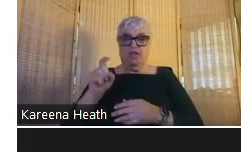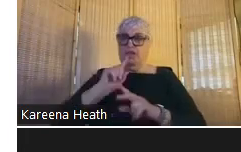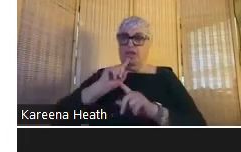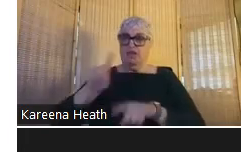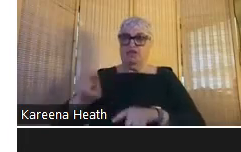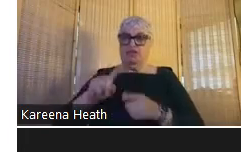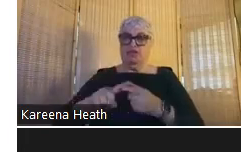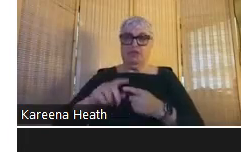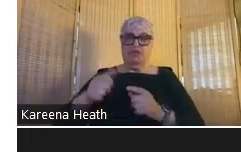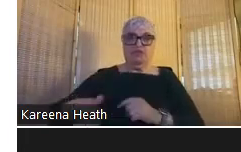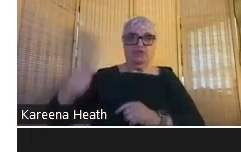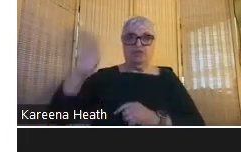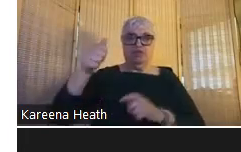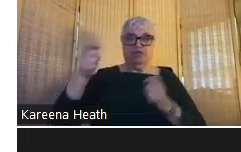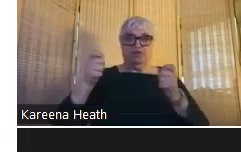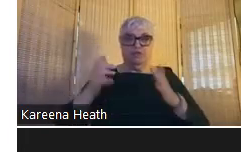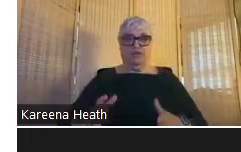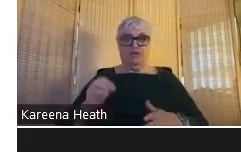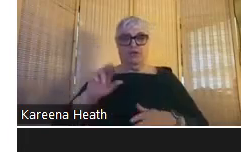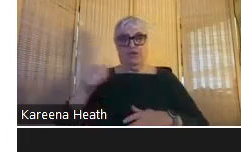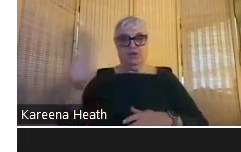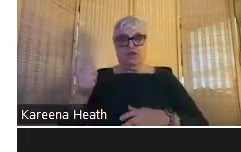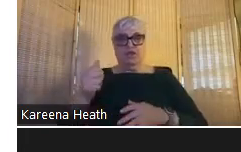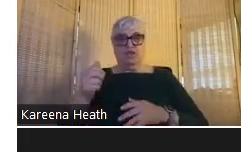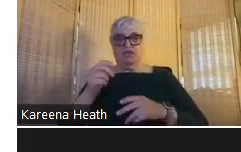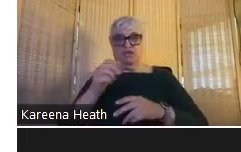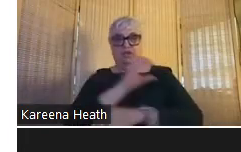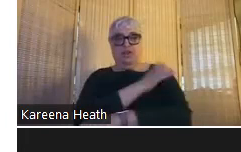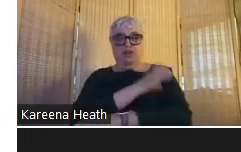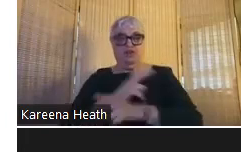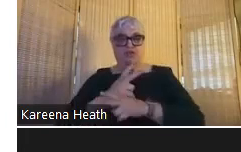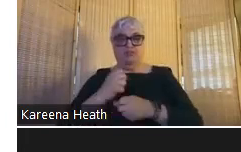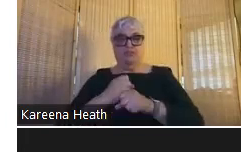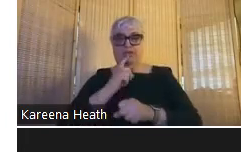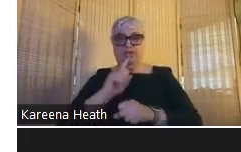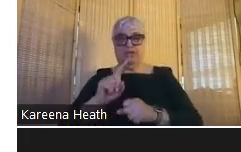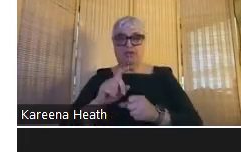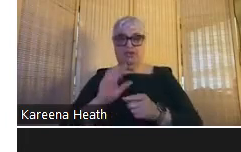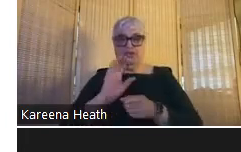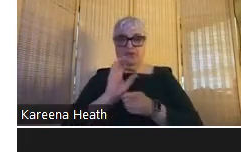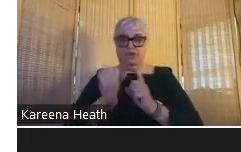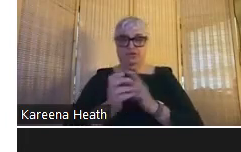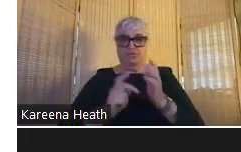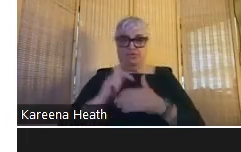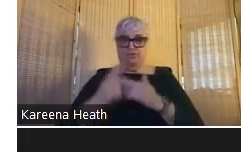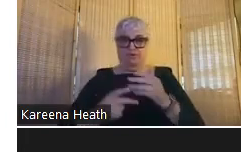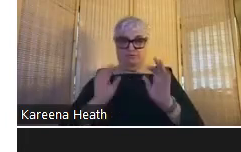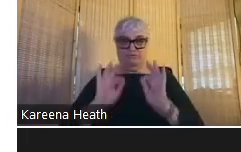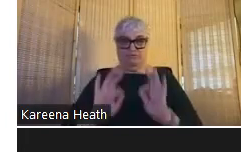accountable to the clinical director or another assigned clinical supervisor to ensure that the culture of the program is